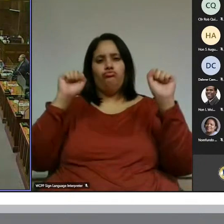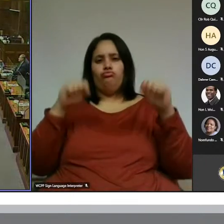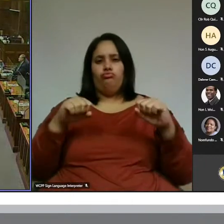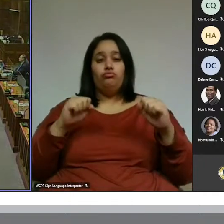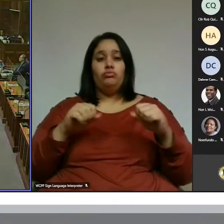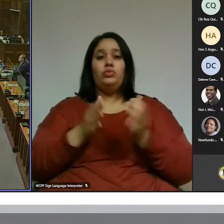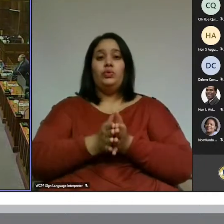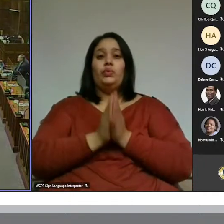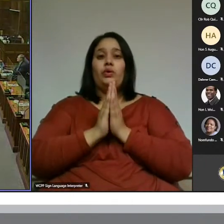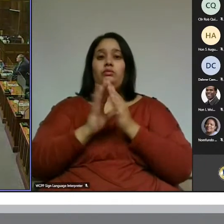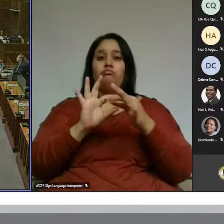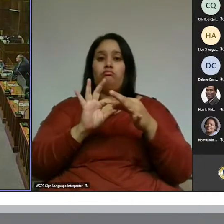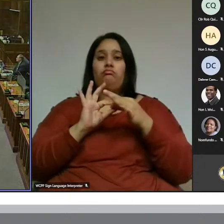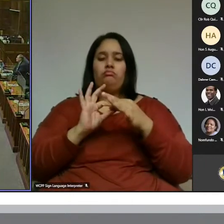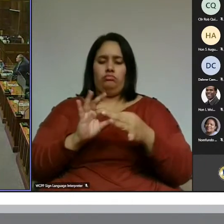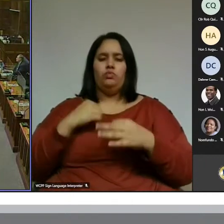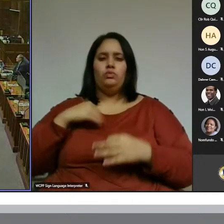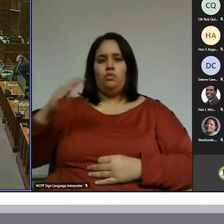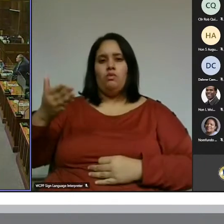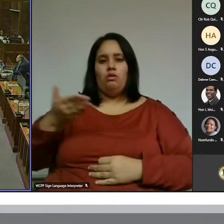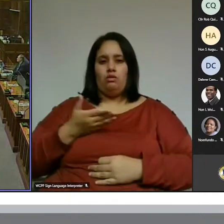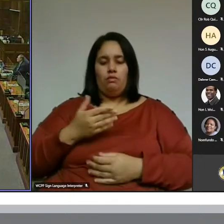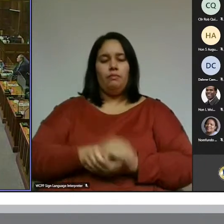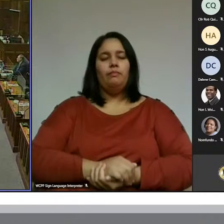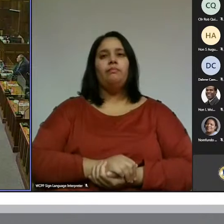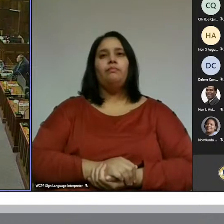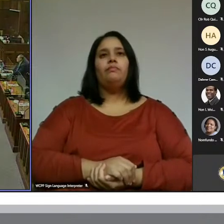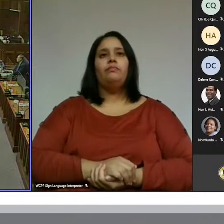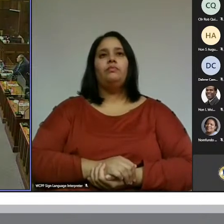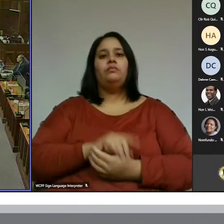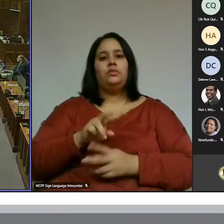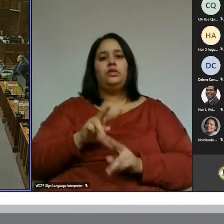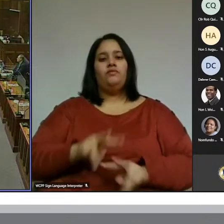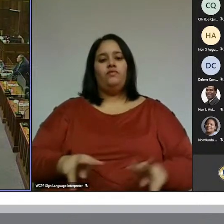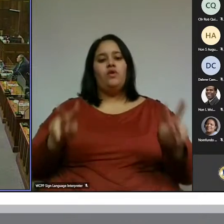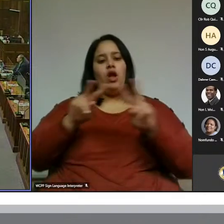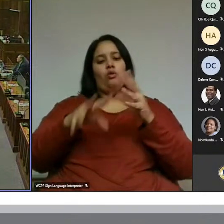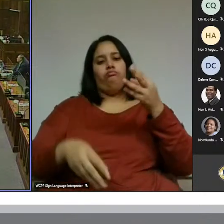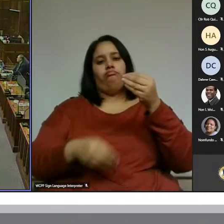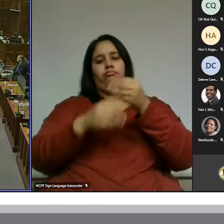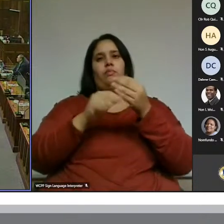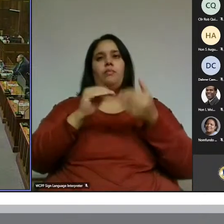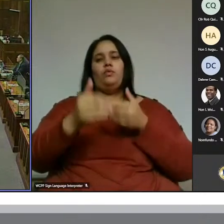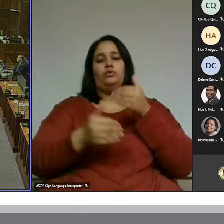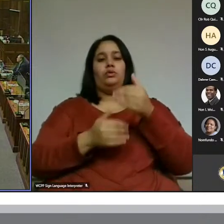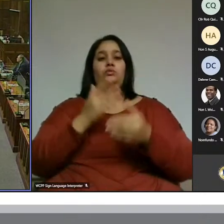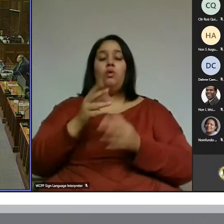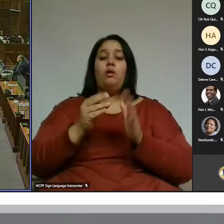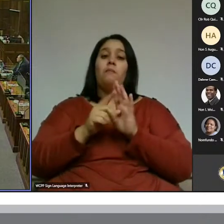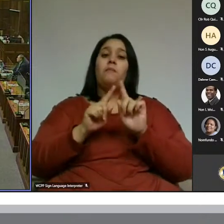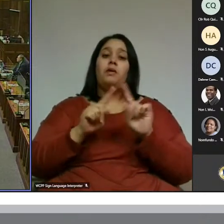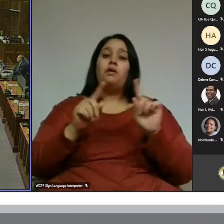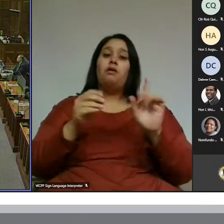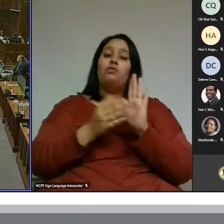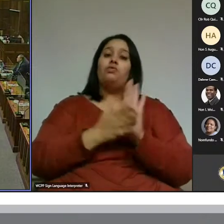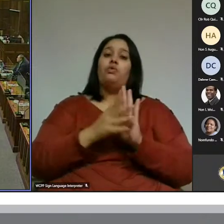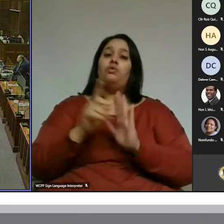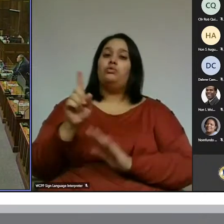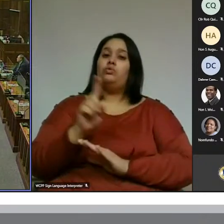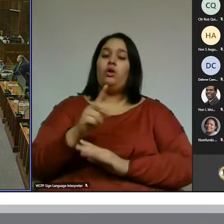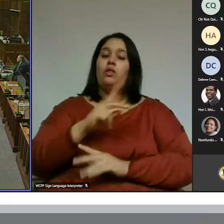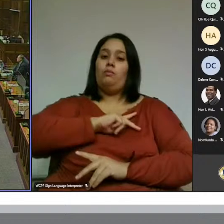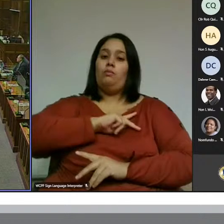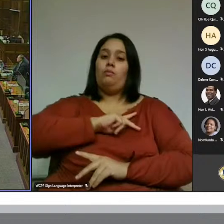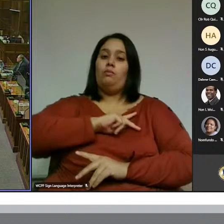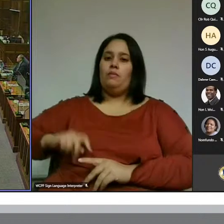request for an engagement is welcomed and will add value to the process. Just to note, the previous